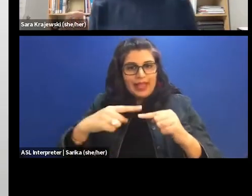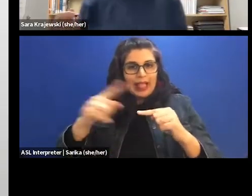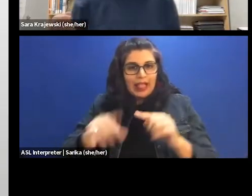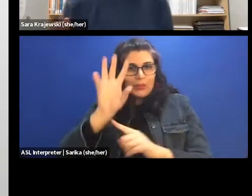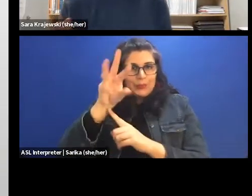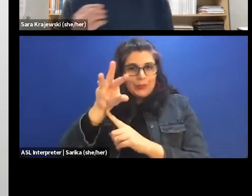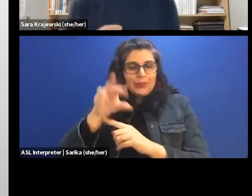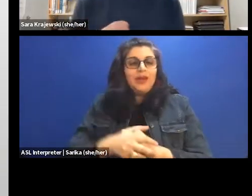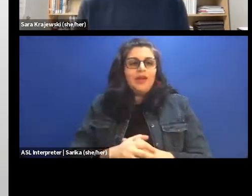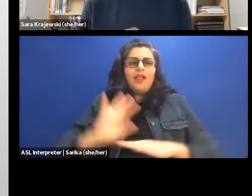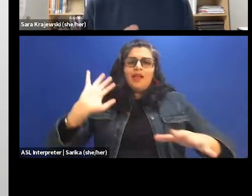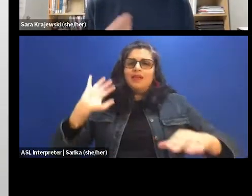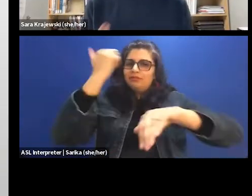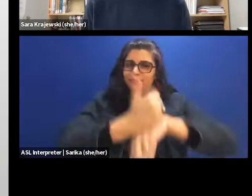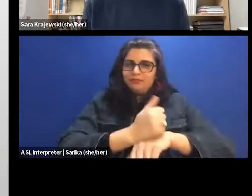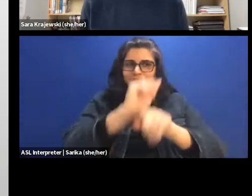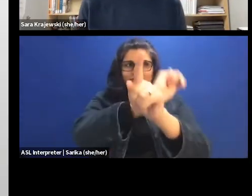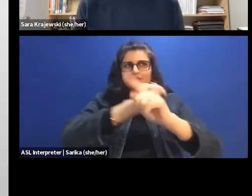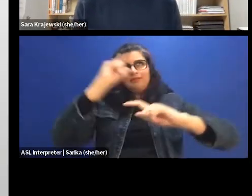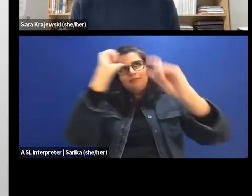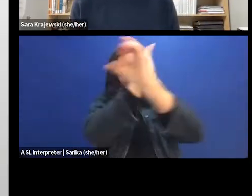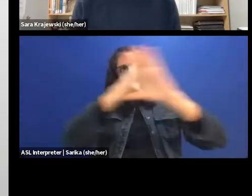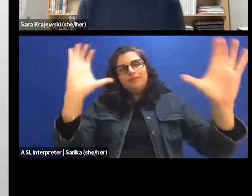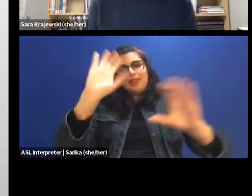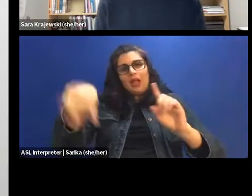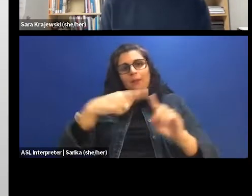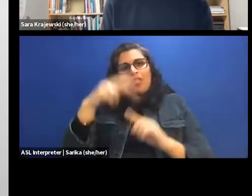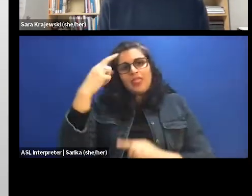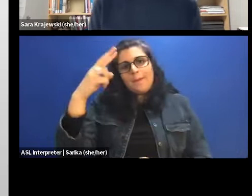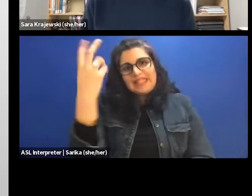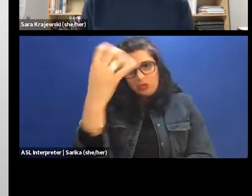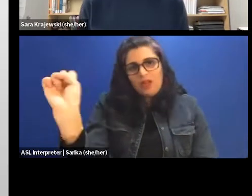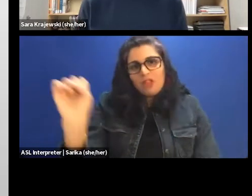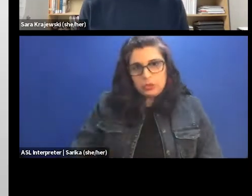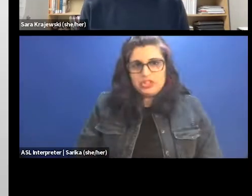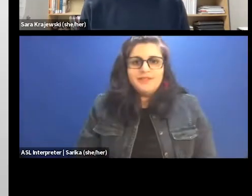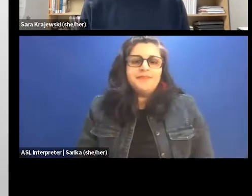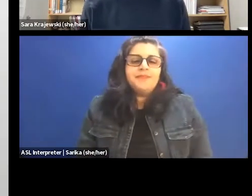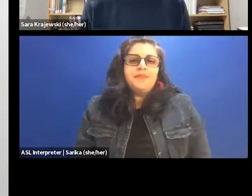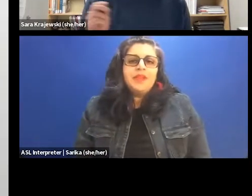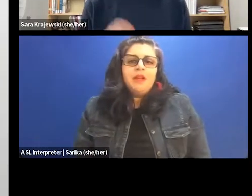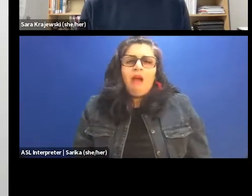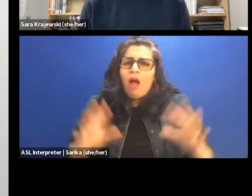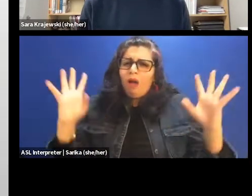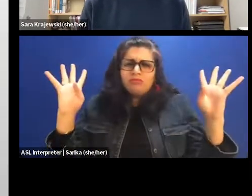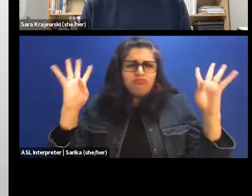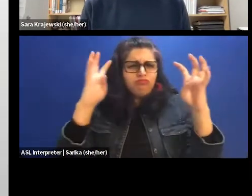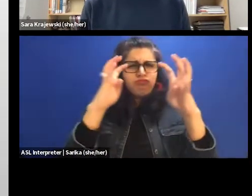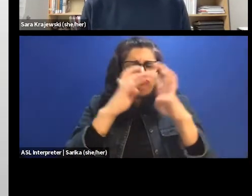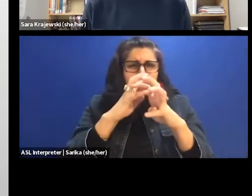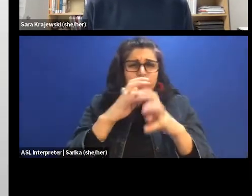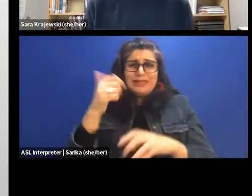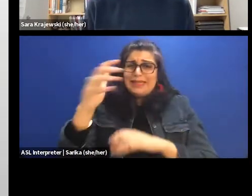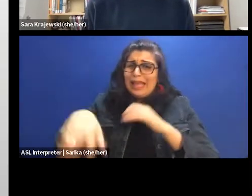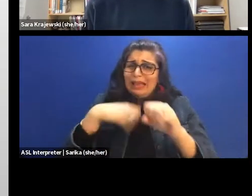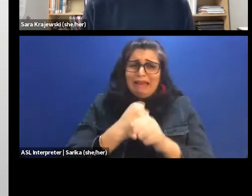Now, let me set the stage a little bit with some information about the Mexican Revolution. This was a complex, decade-long